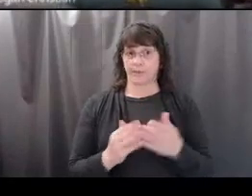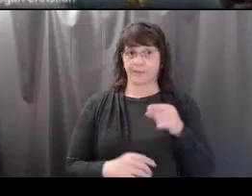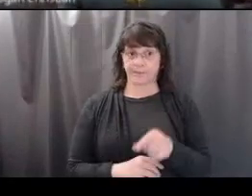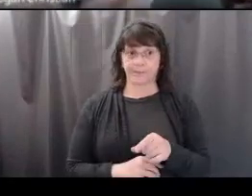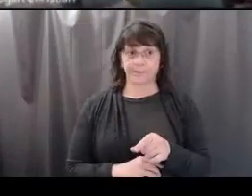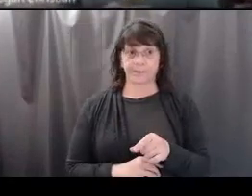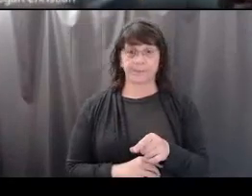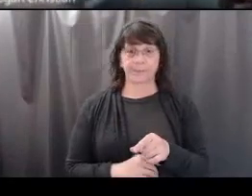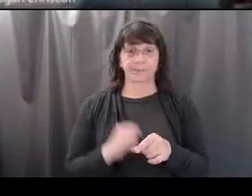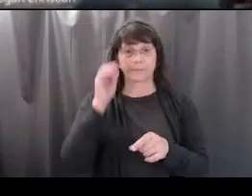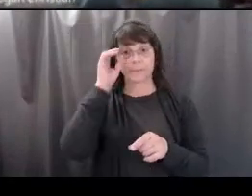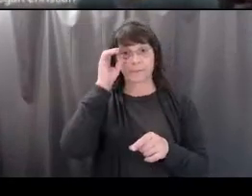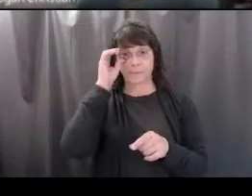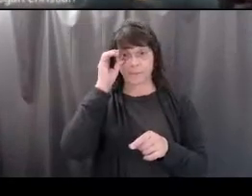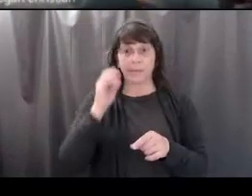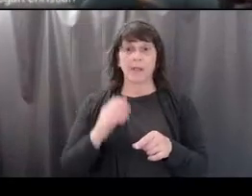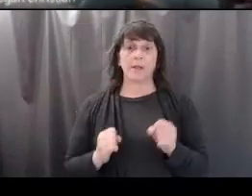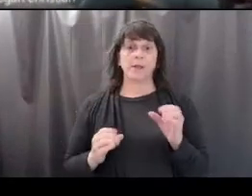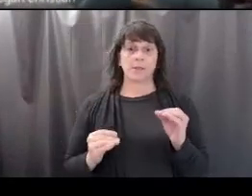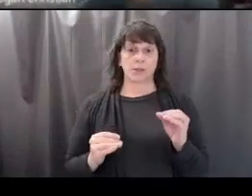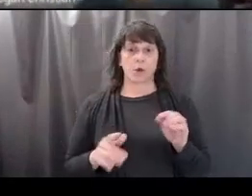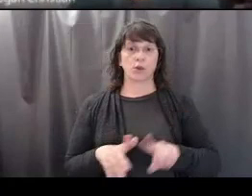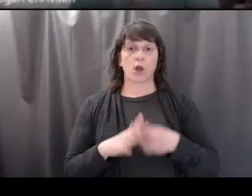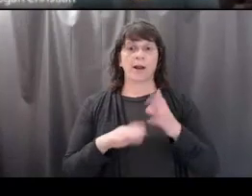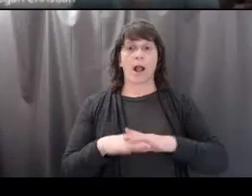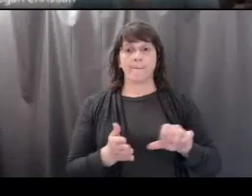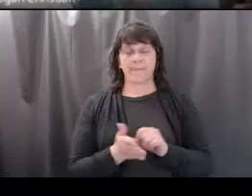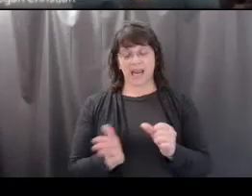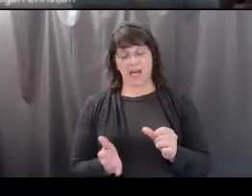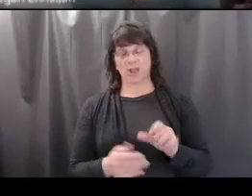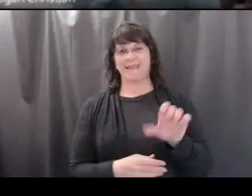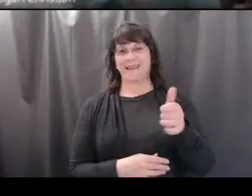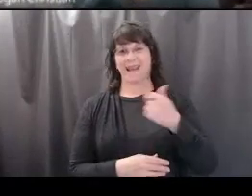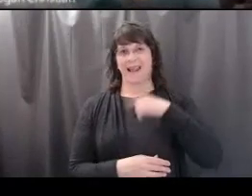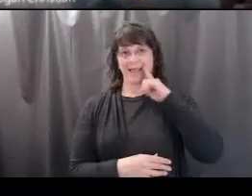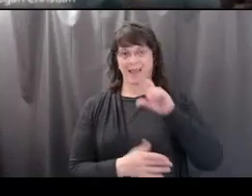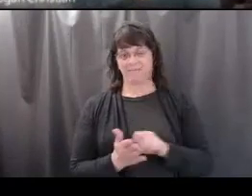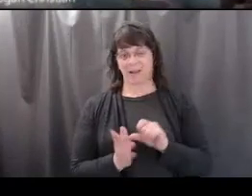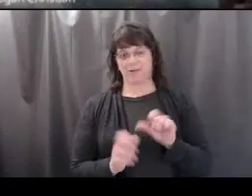study notebook. So starting on page 10, I believe,